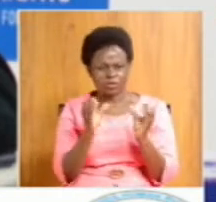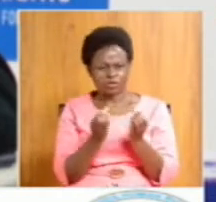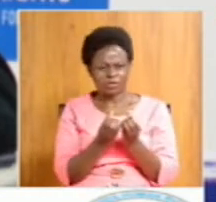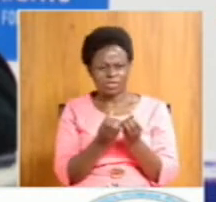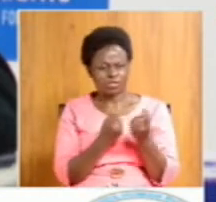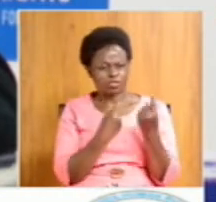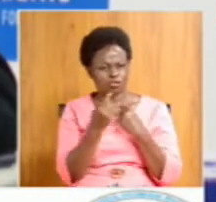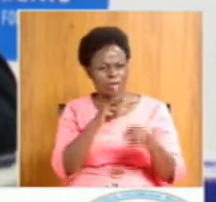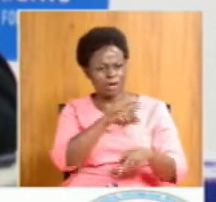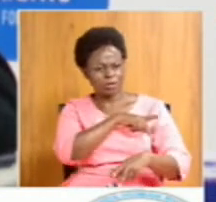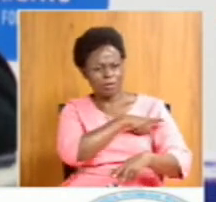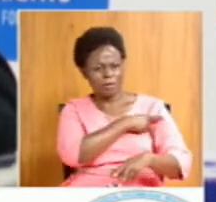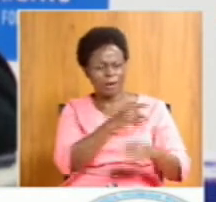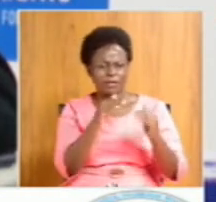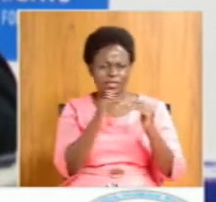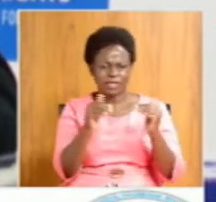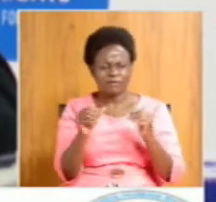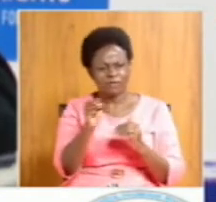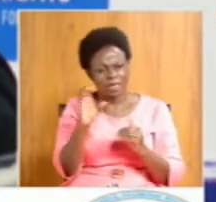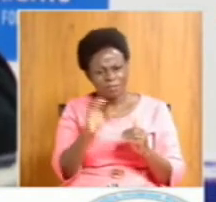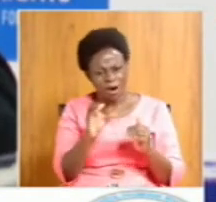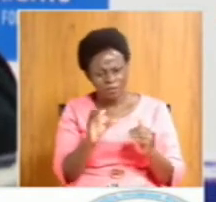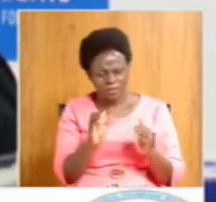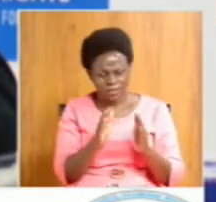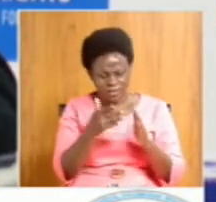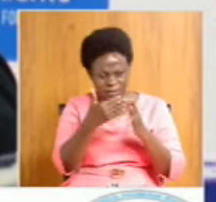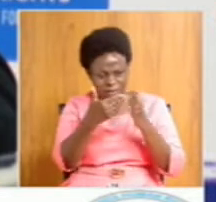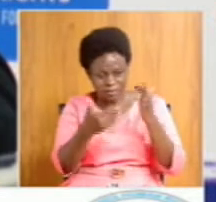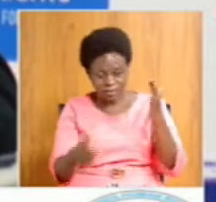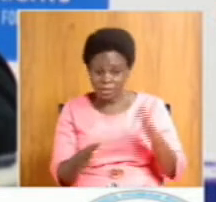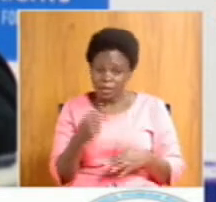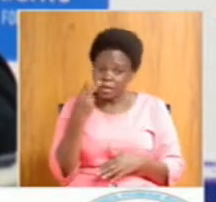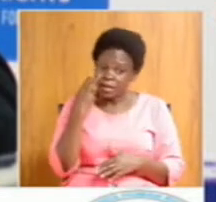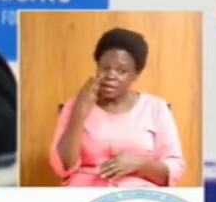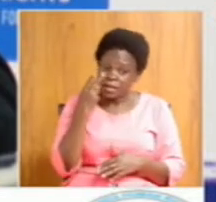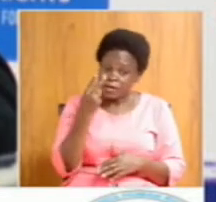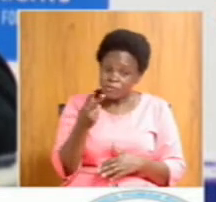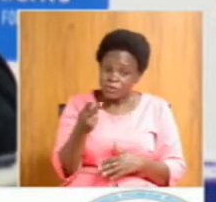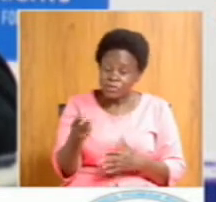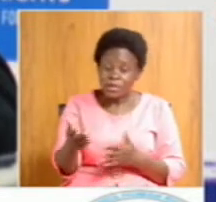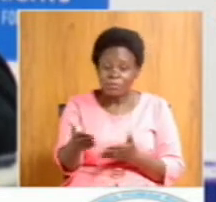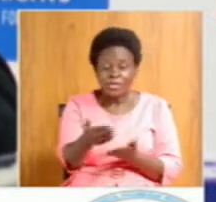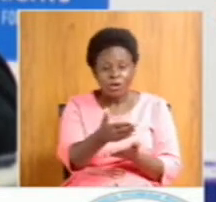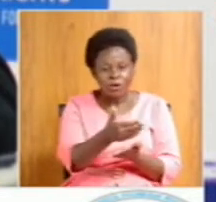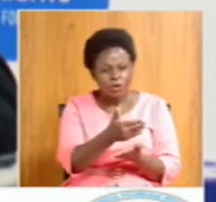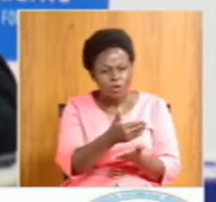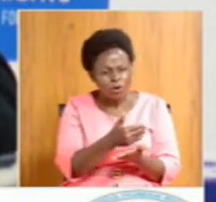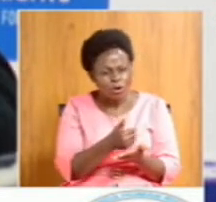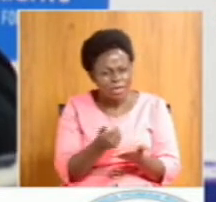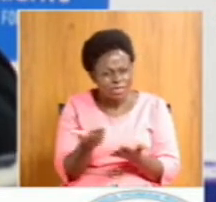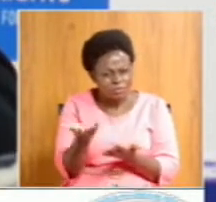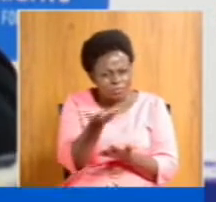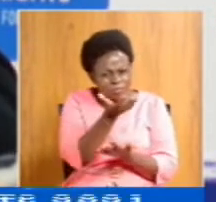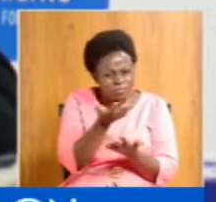the parish level, sub-count and so on. The views are being collected, collated, saved